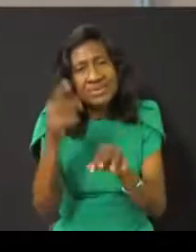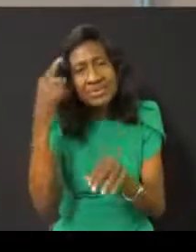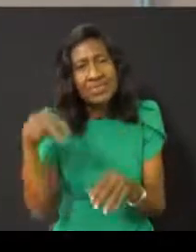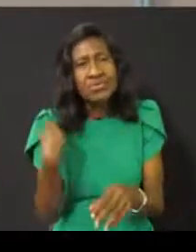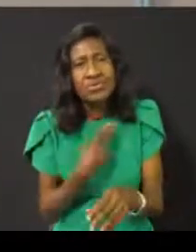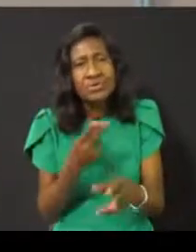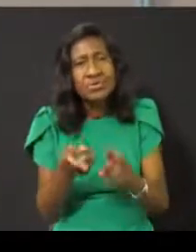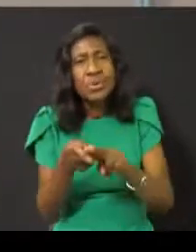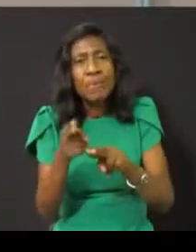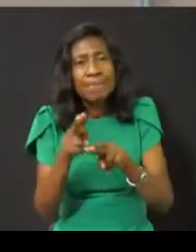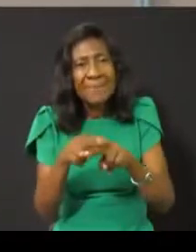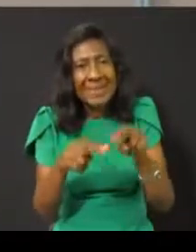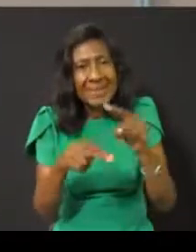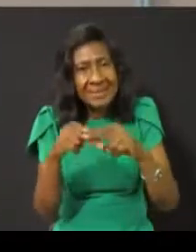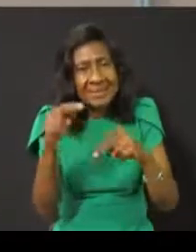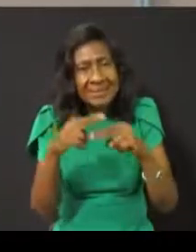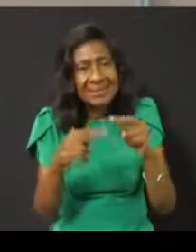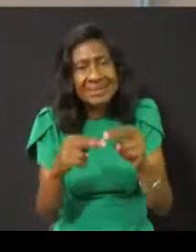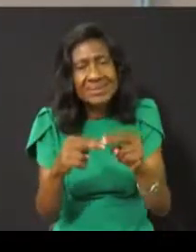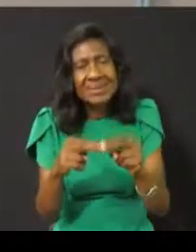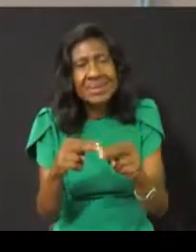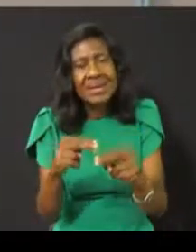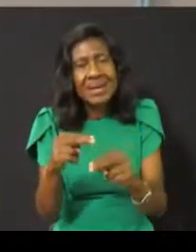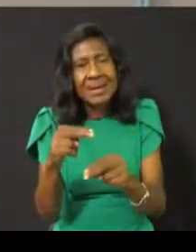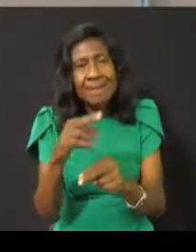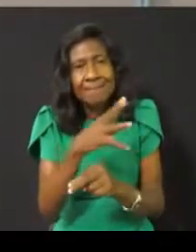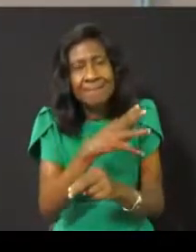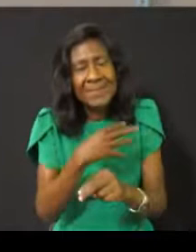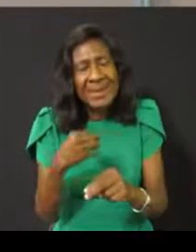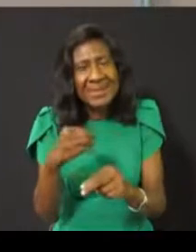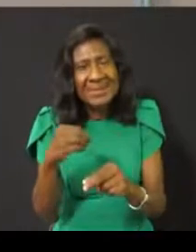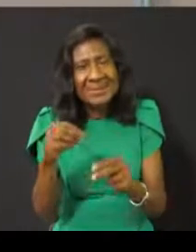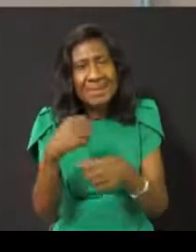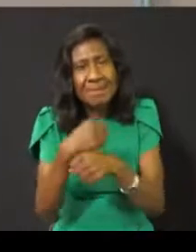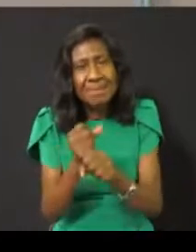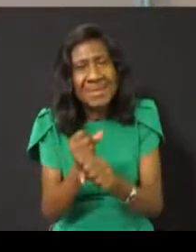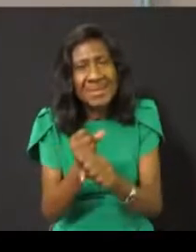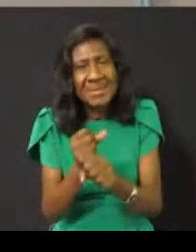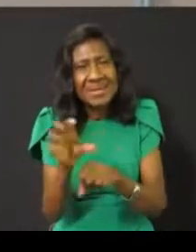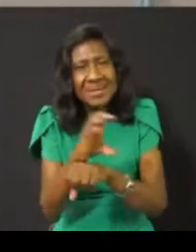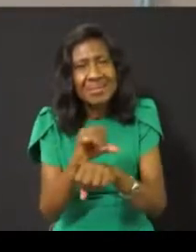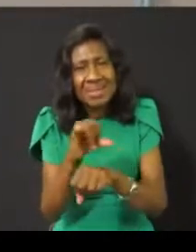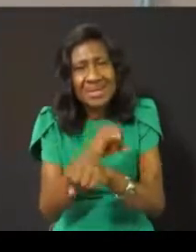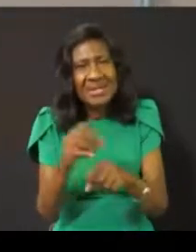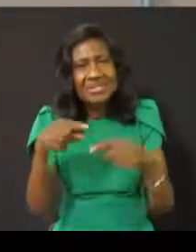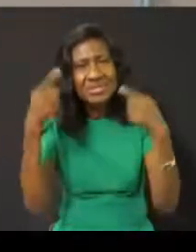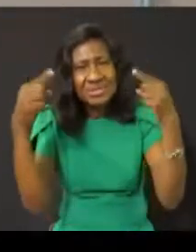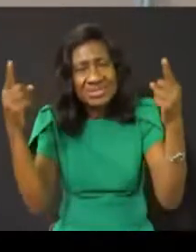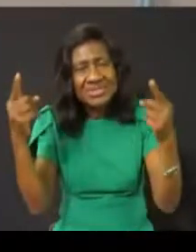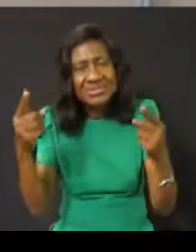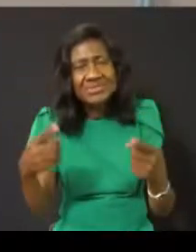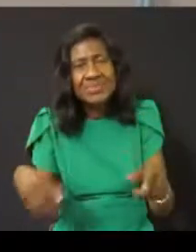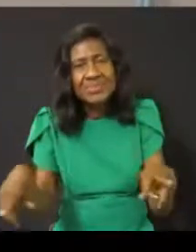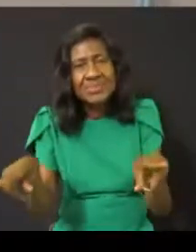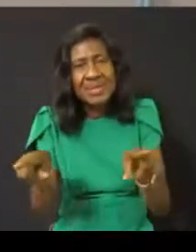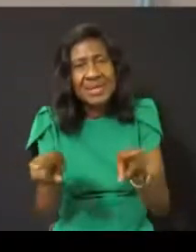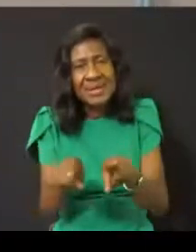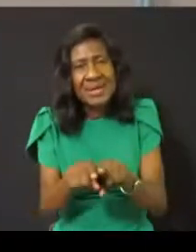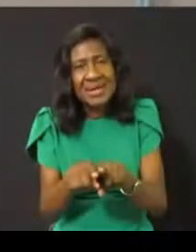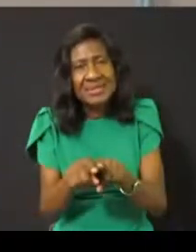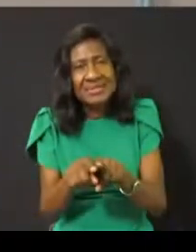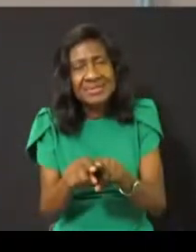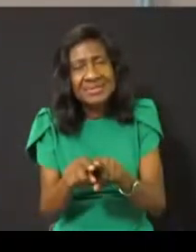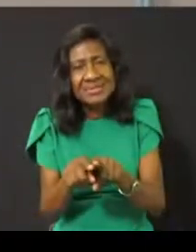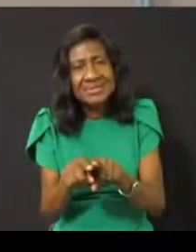the industry because they make the Cayman Islands accessible to the rest of the world. As the service from JFK has